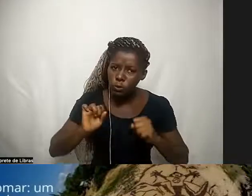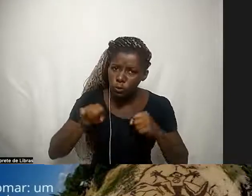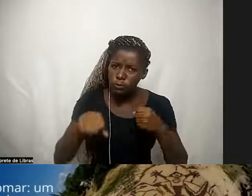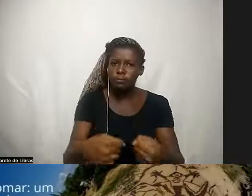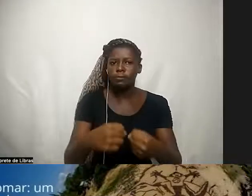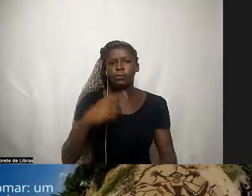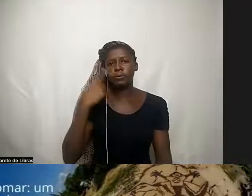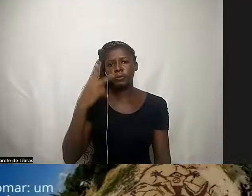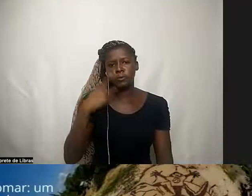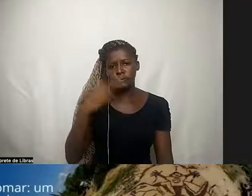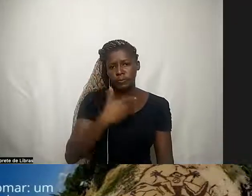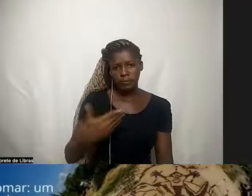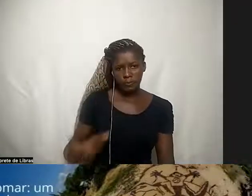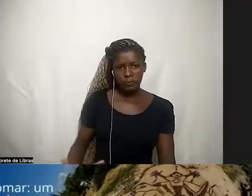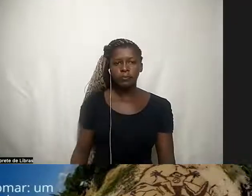more effective.